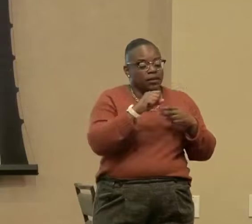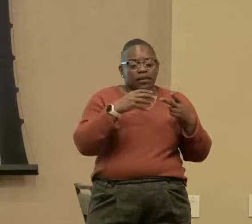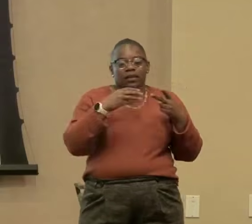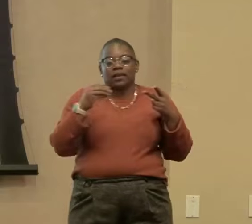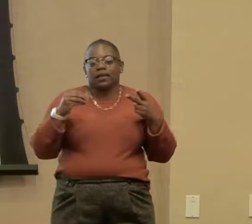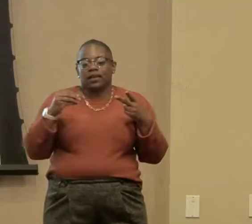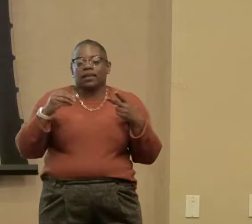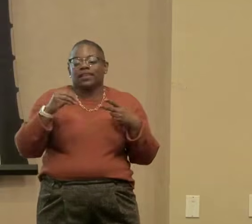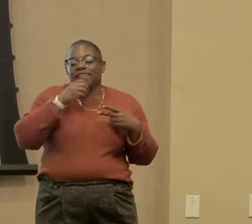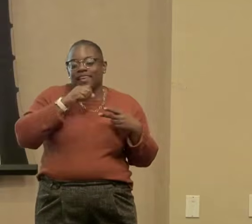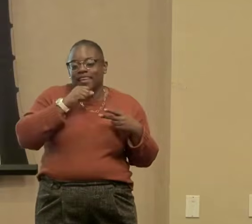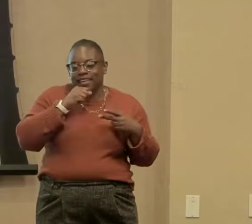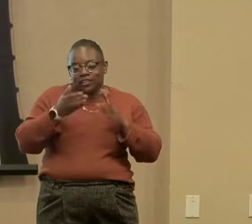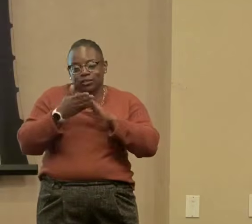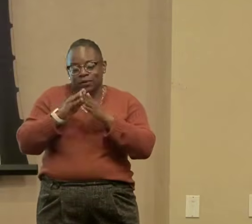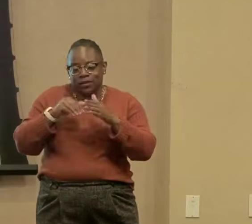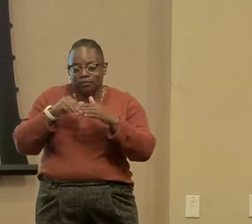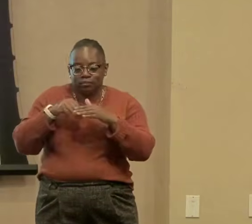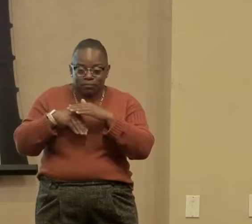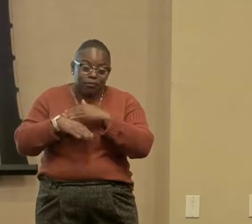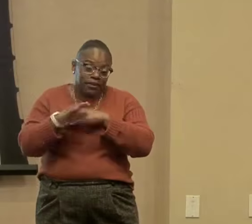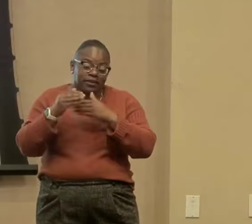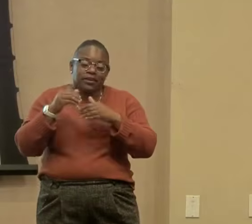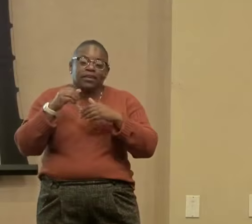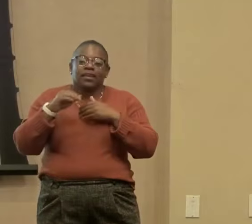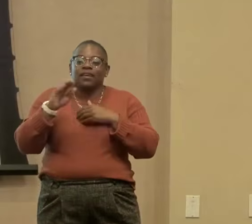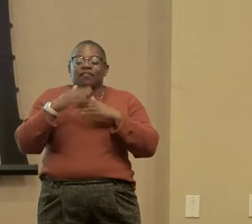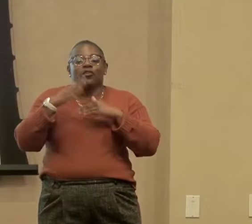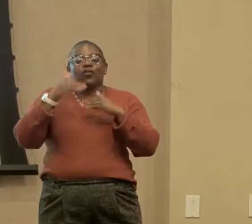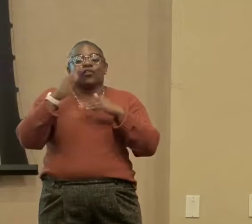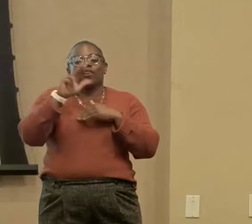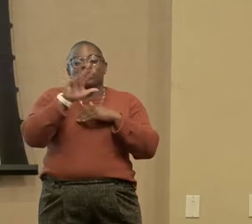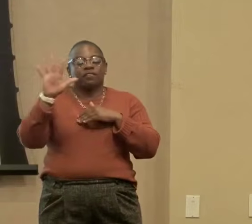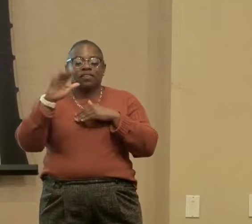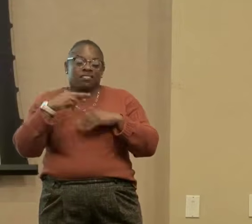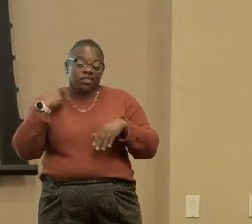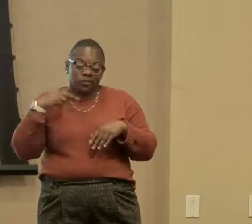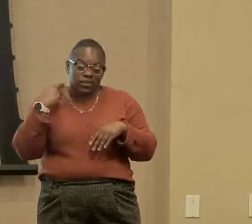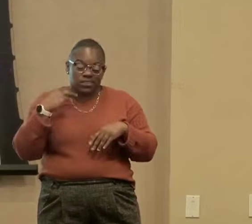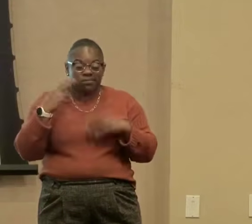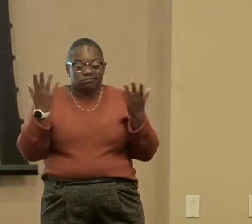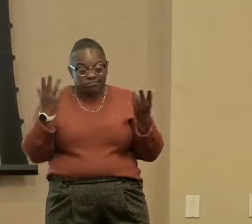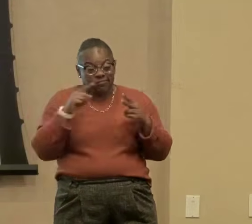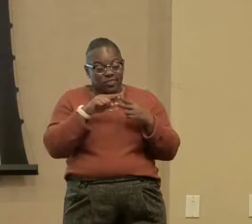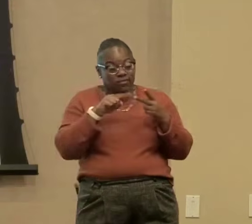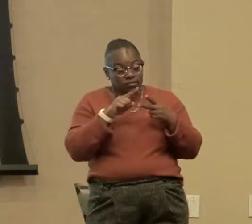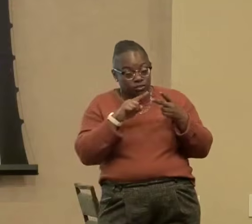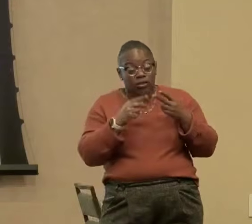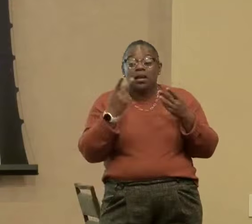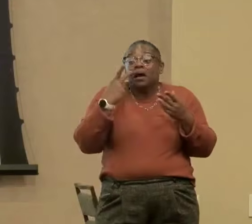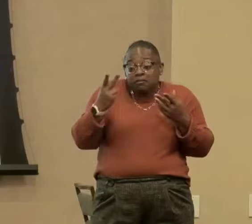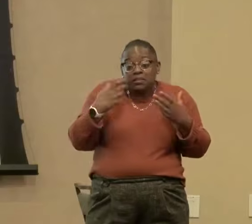what's called advanced maternal age. Anyone over the age of 35 is at risk for other complications. So unfortunately, you do have the two. I have seen